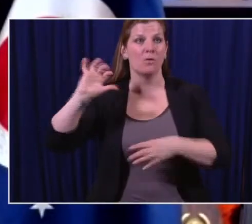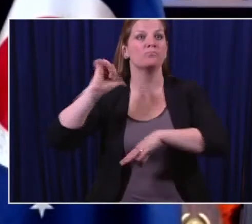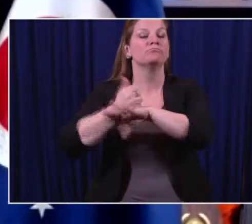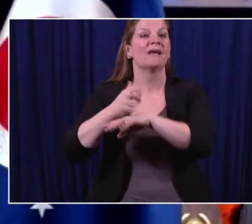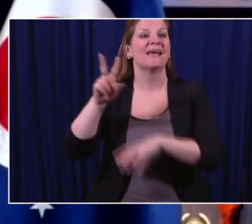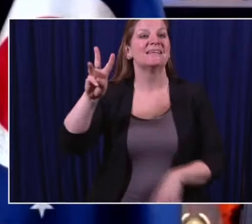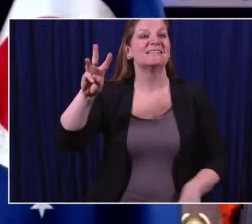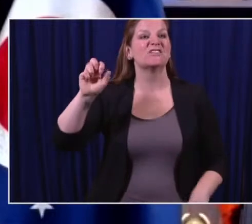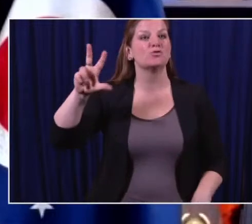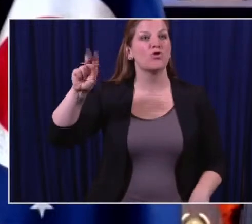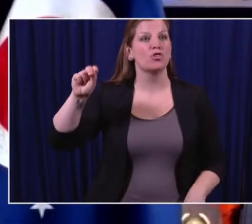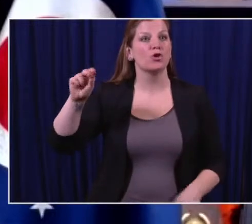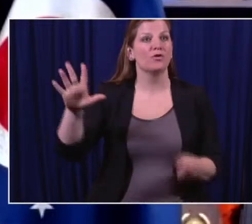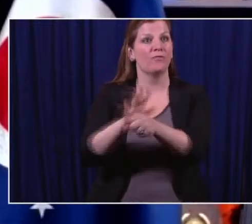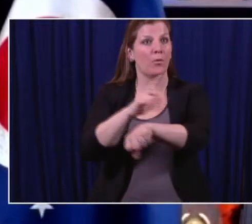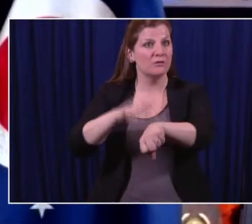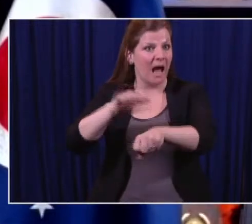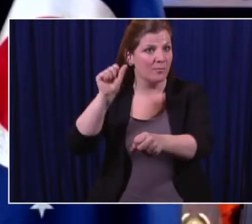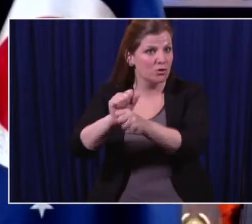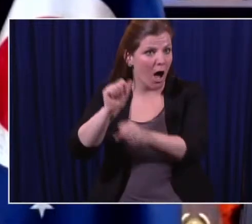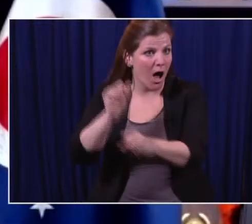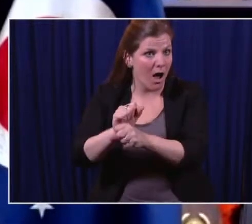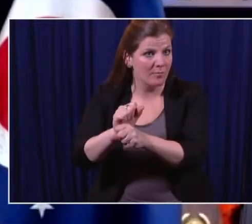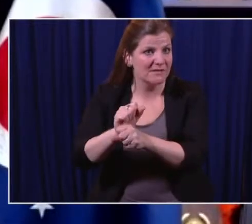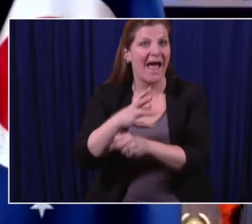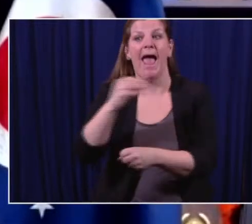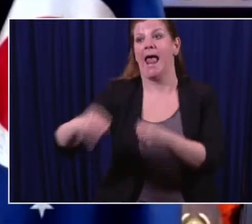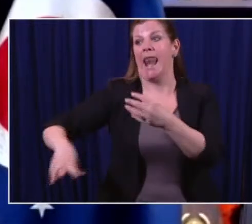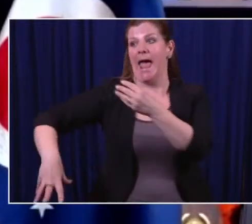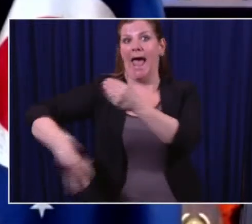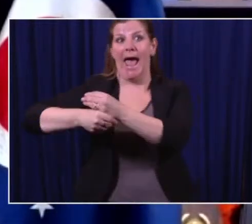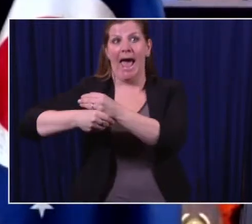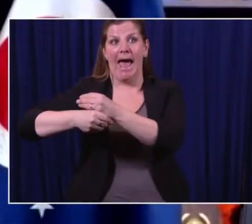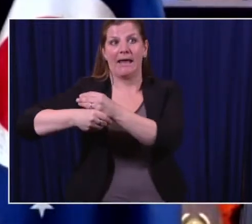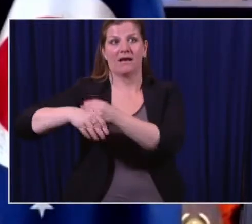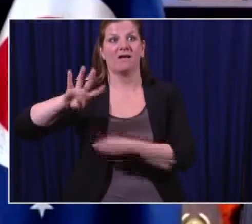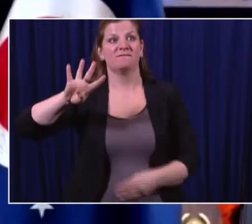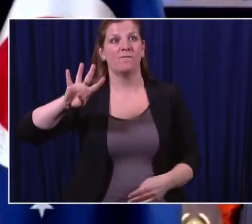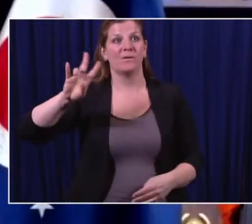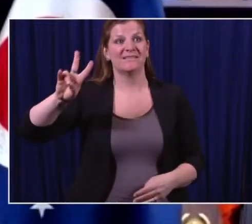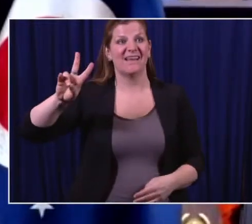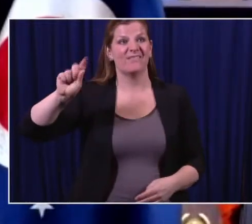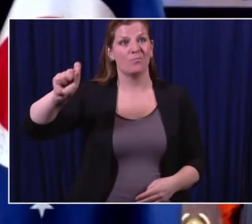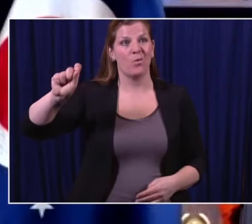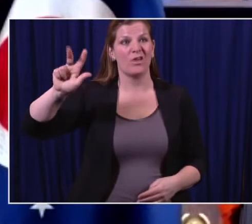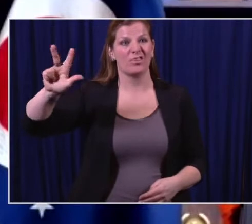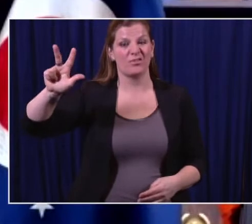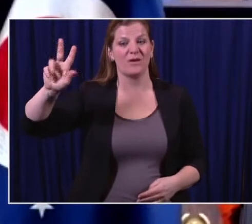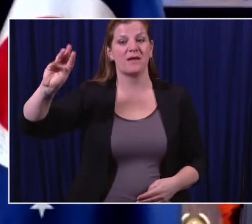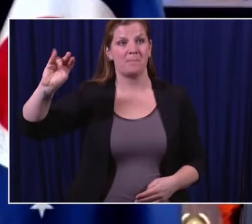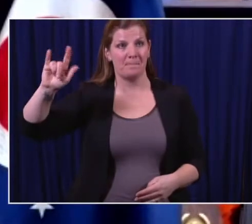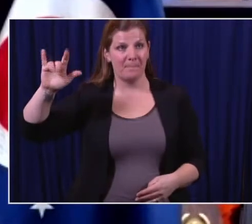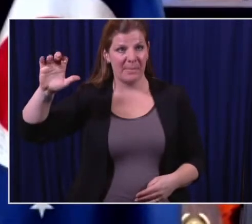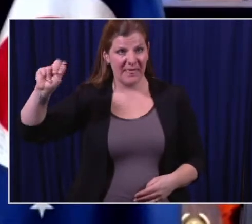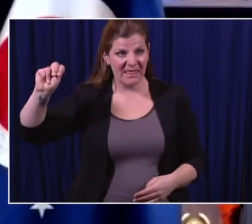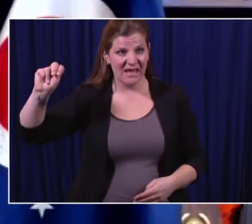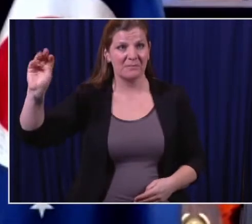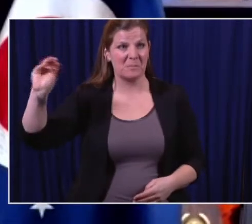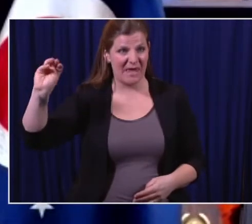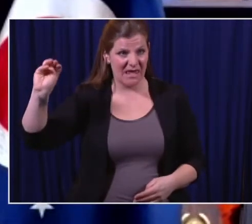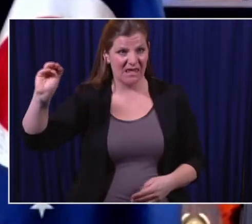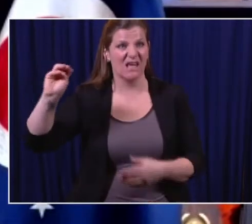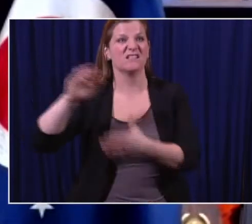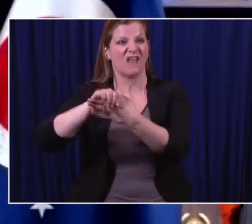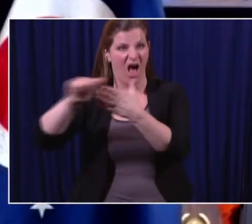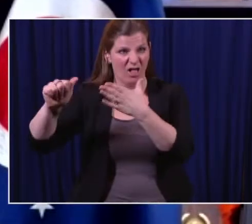positions, adding an additional $47.3 million in new annual payroll to go along